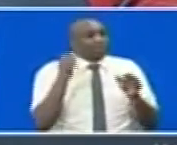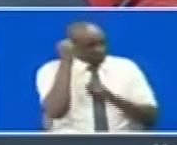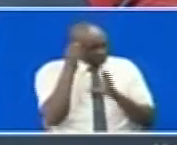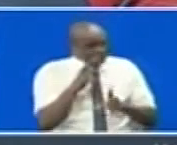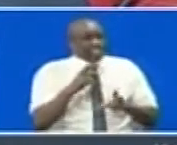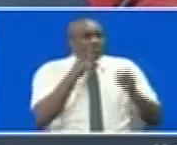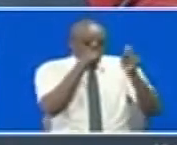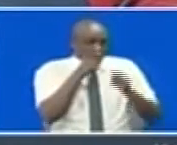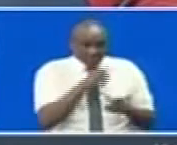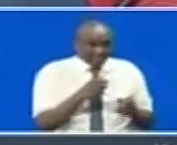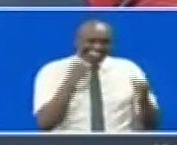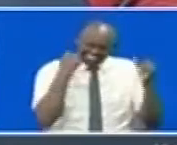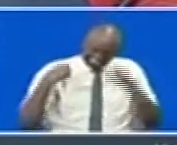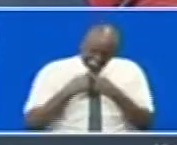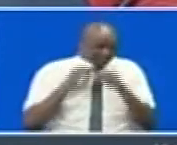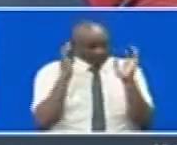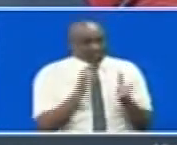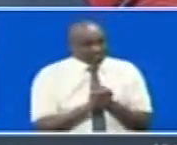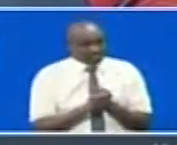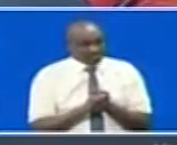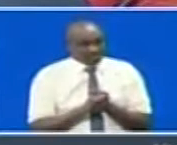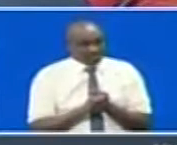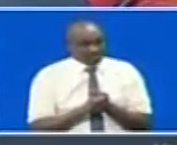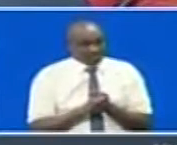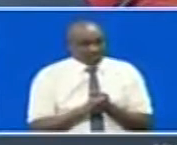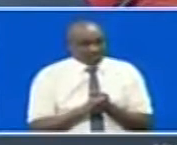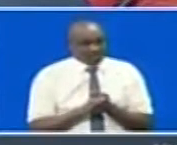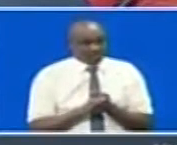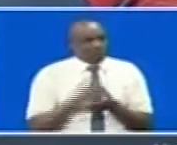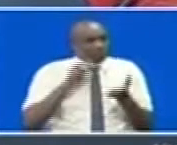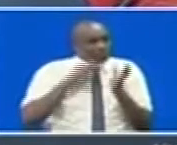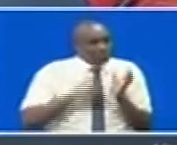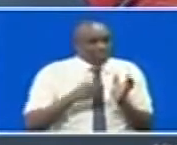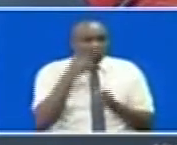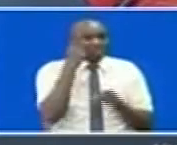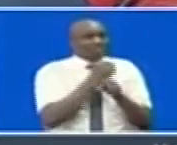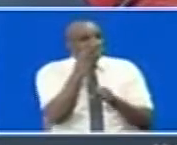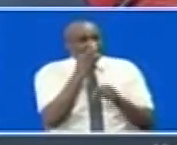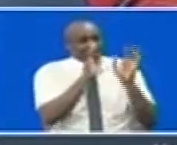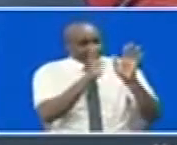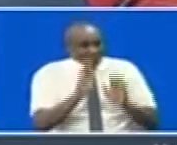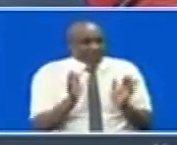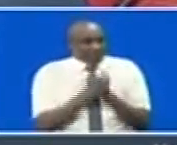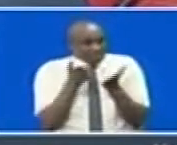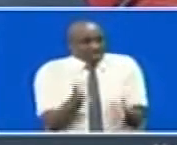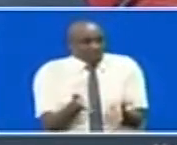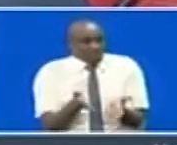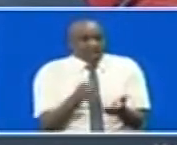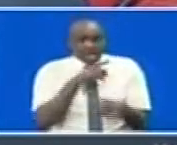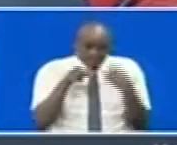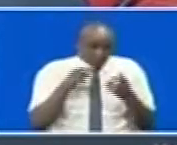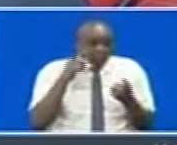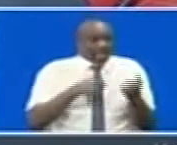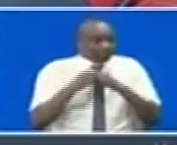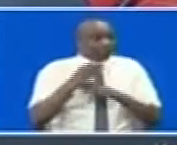on notice, that's a bit of a challenge. What's your sense between the 2013 campaign and now, considering the events